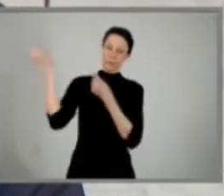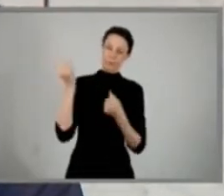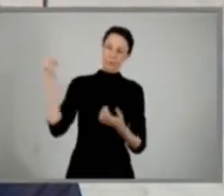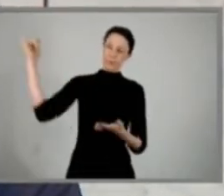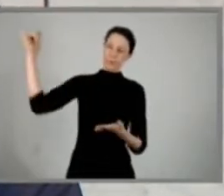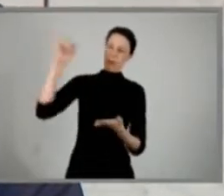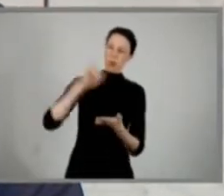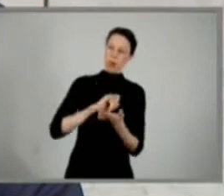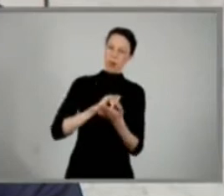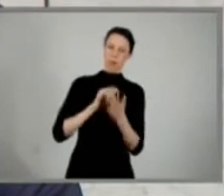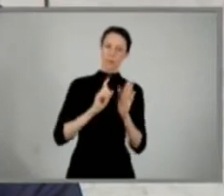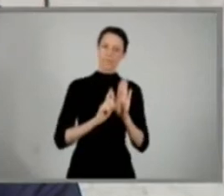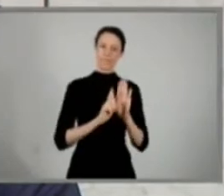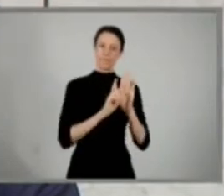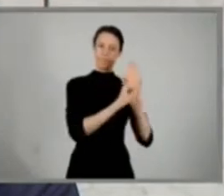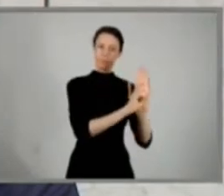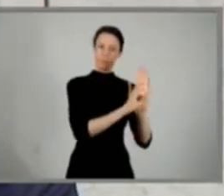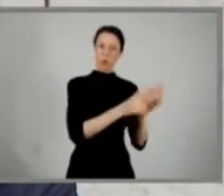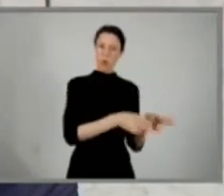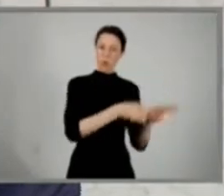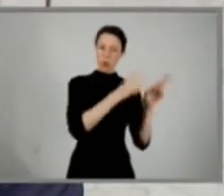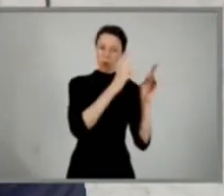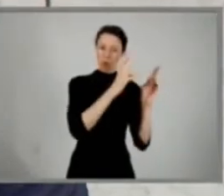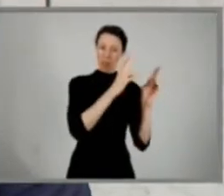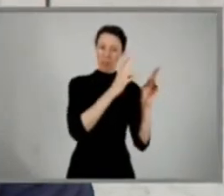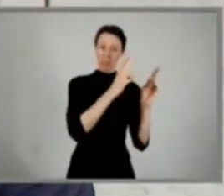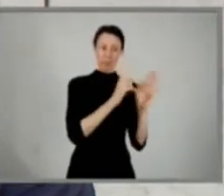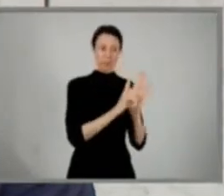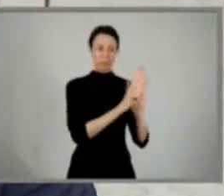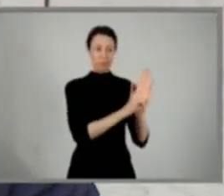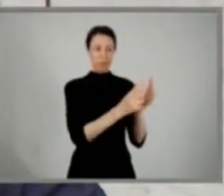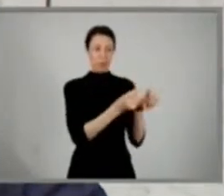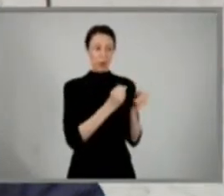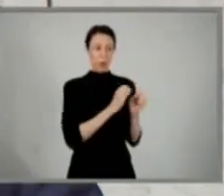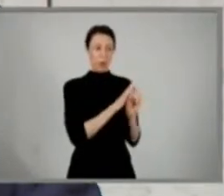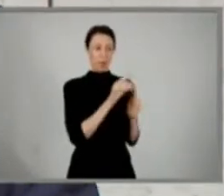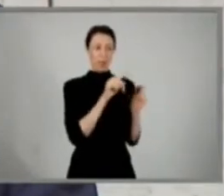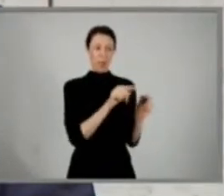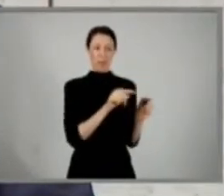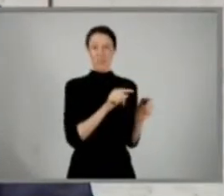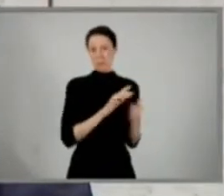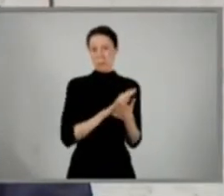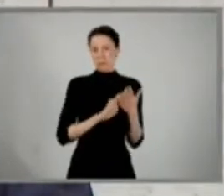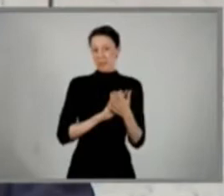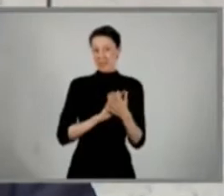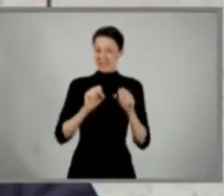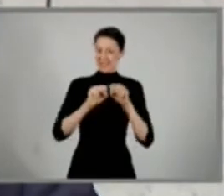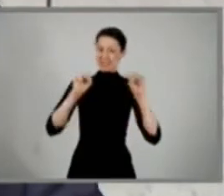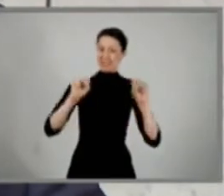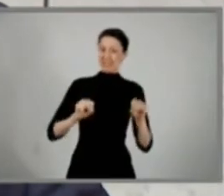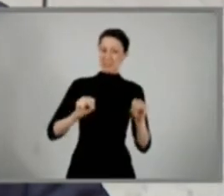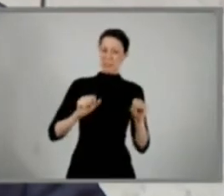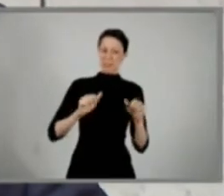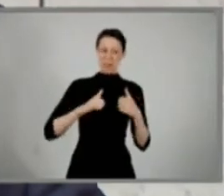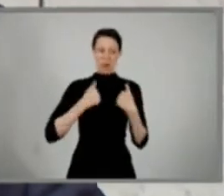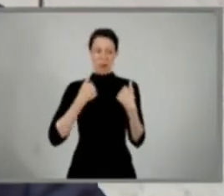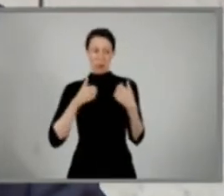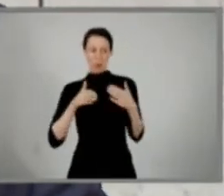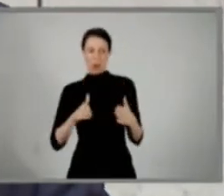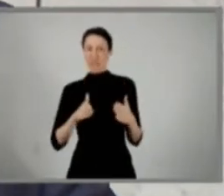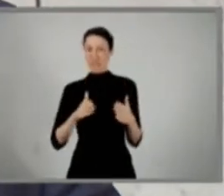the system, working, and we welcome that. It's been another very positive and very practical meeting of the National Cabinet. There